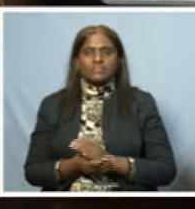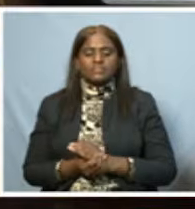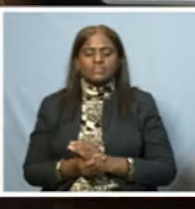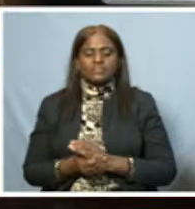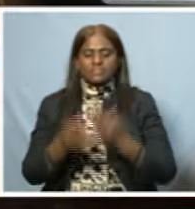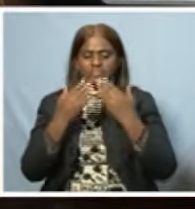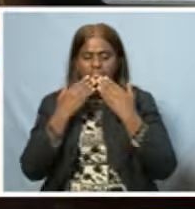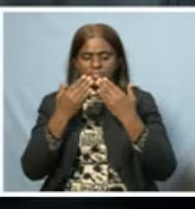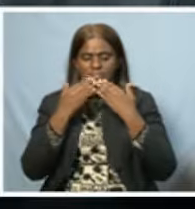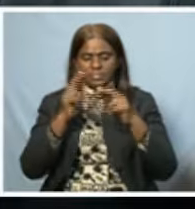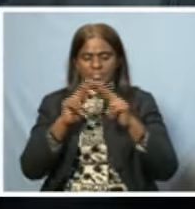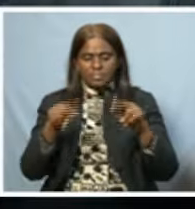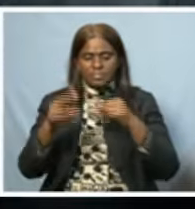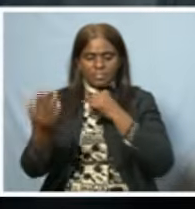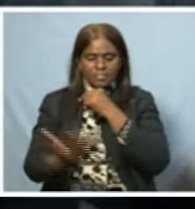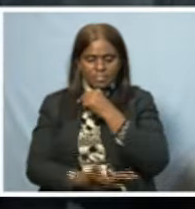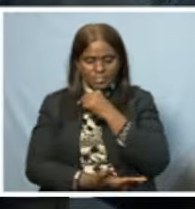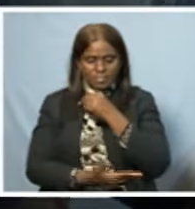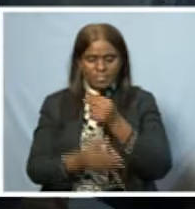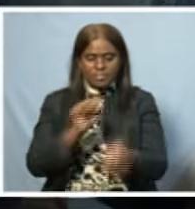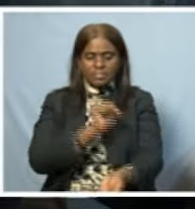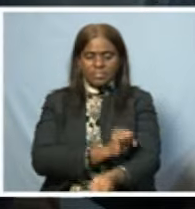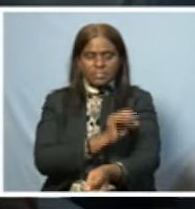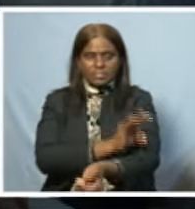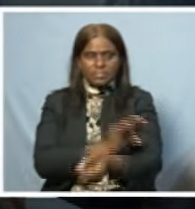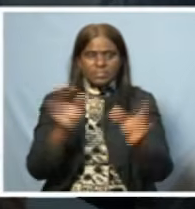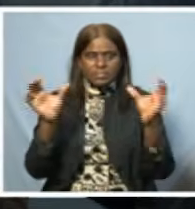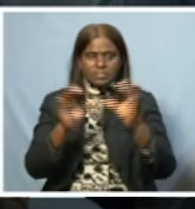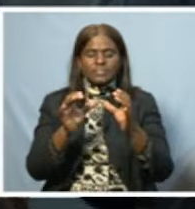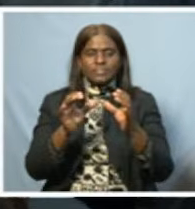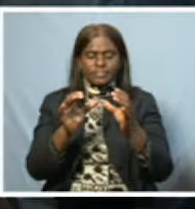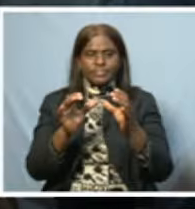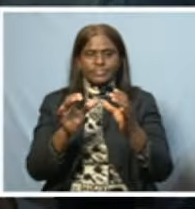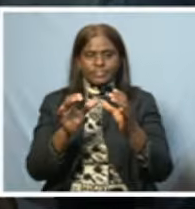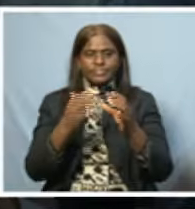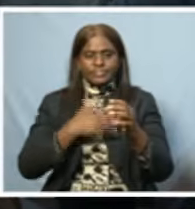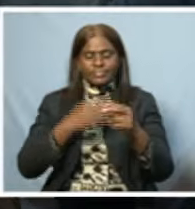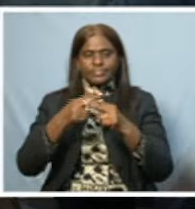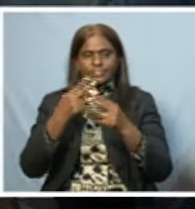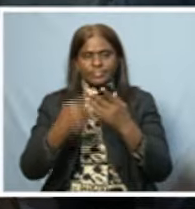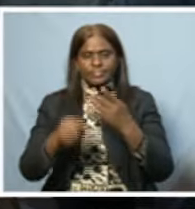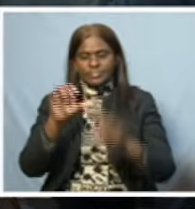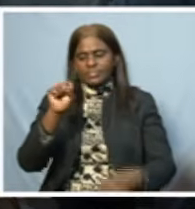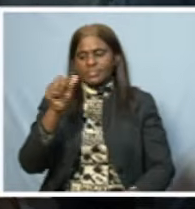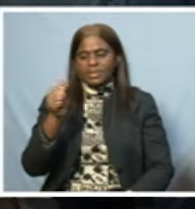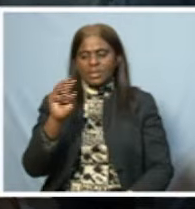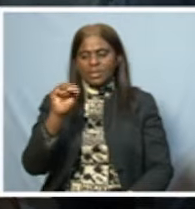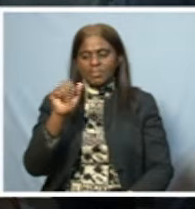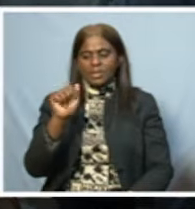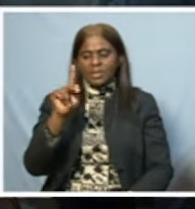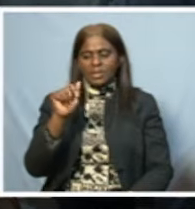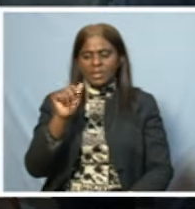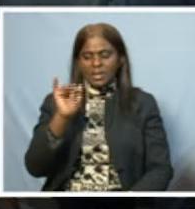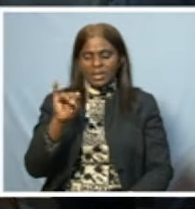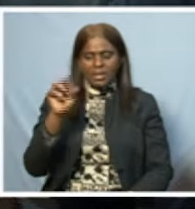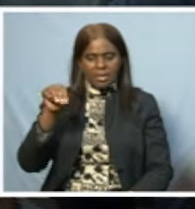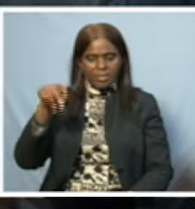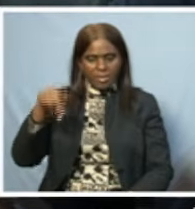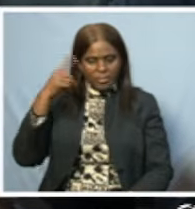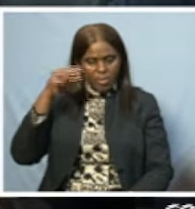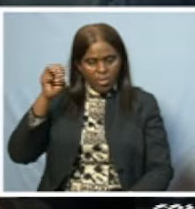Thank you, Chair, and welcome SAMFYA Council, Town Council. My name is Newton Samakai, Member of Parliament for